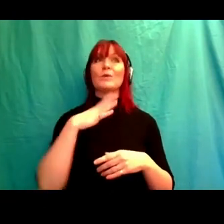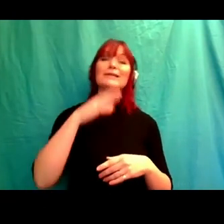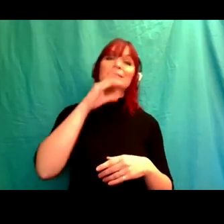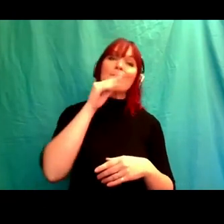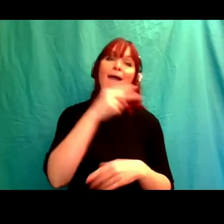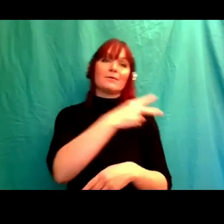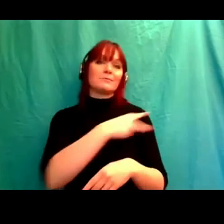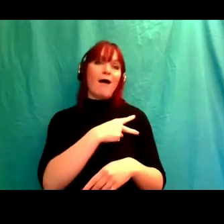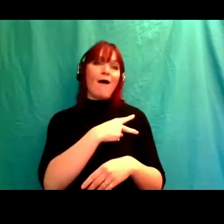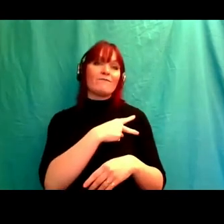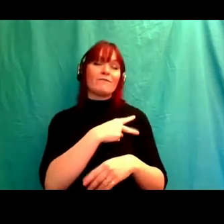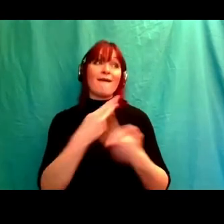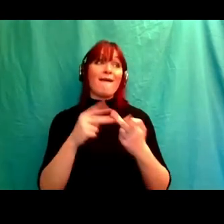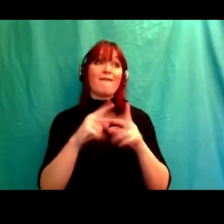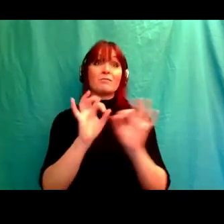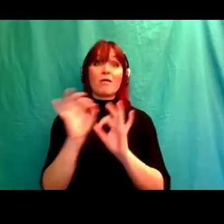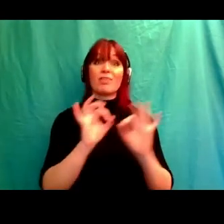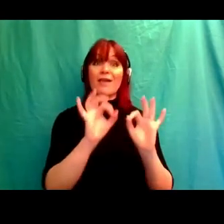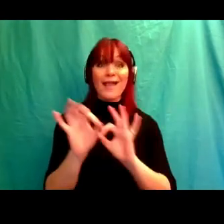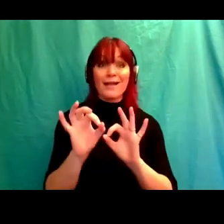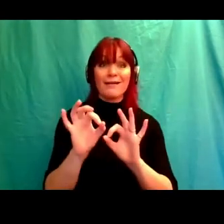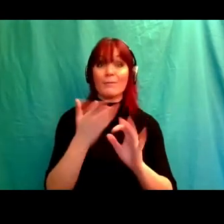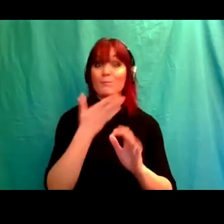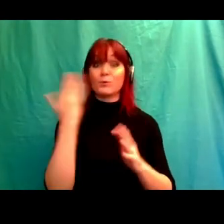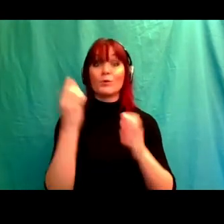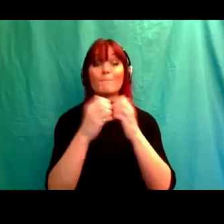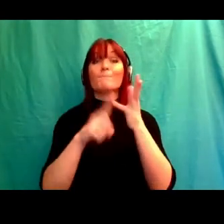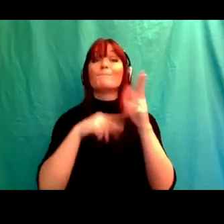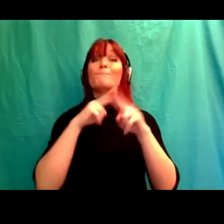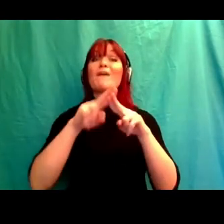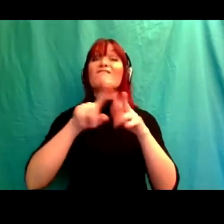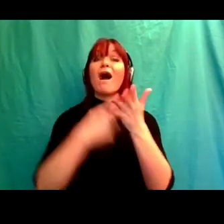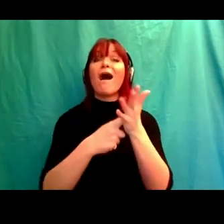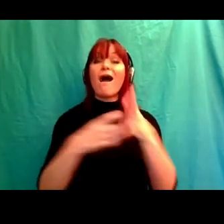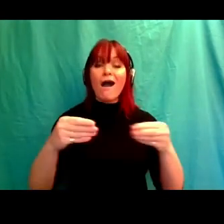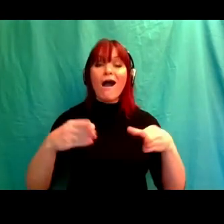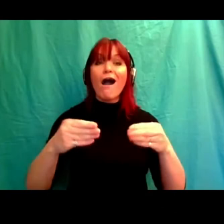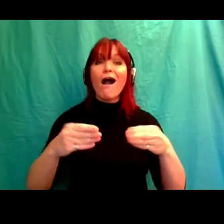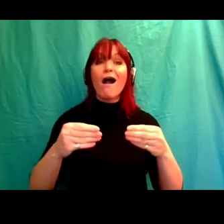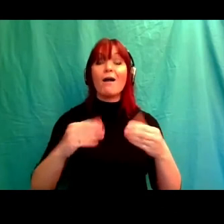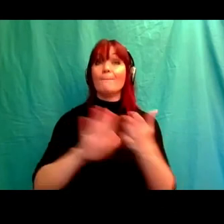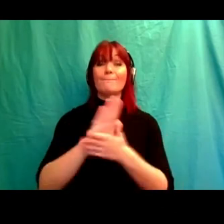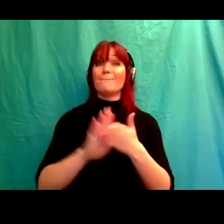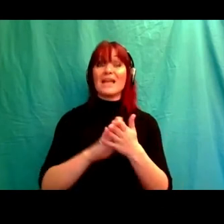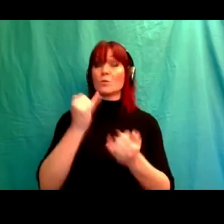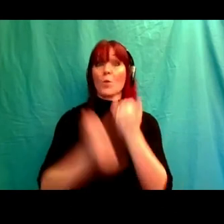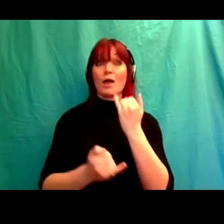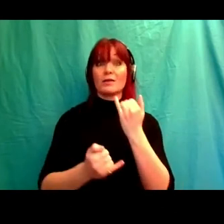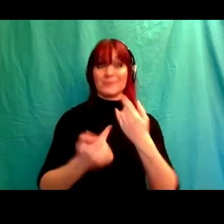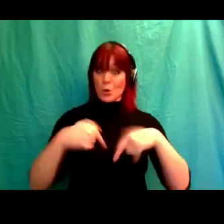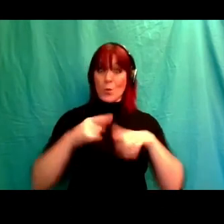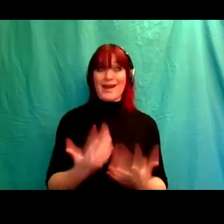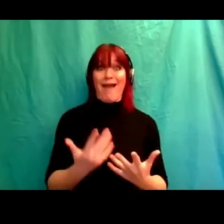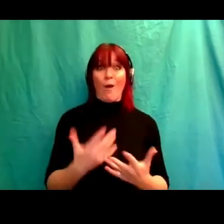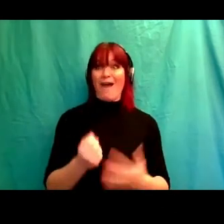those, even in good times, it's hard to deliver the services that people need. And it'll just mean you've got further and further to catch up when things